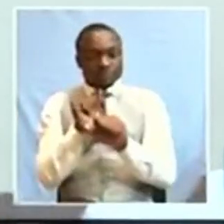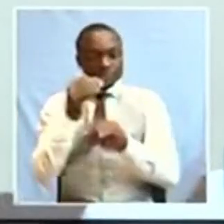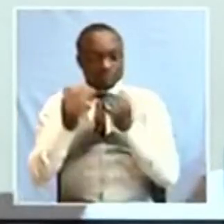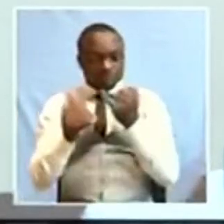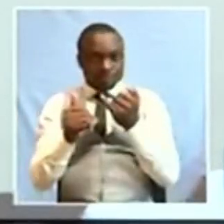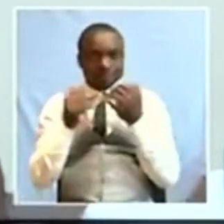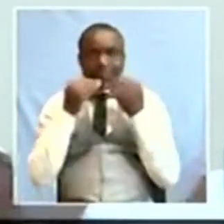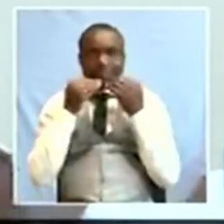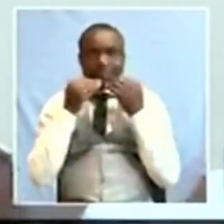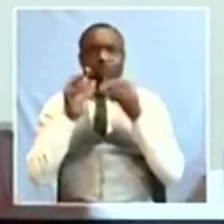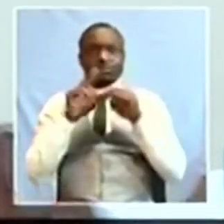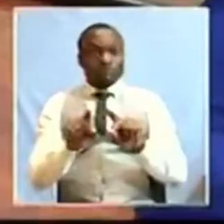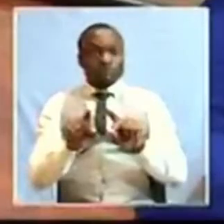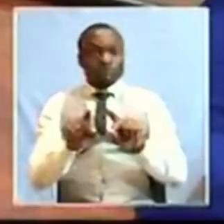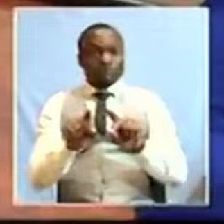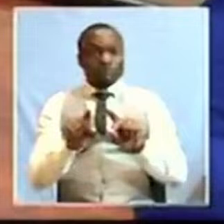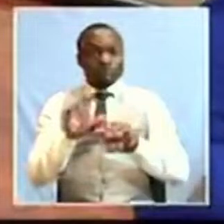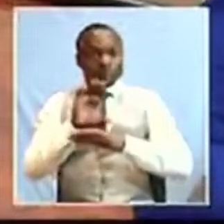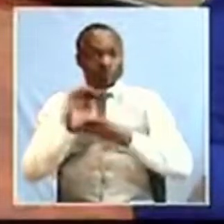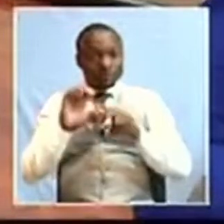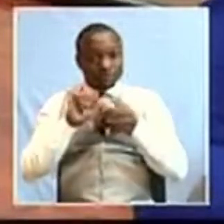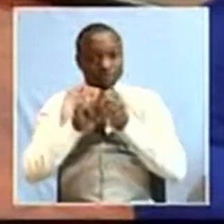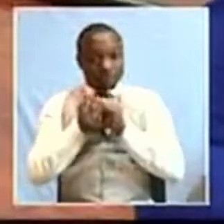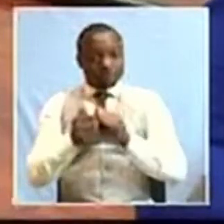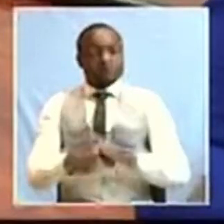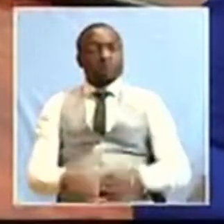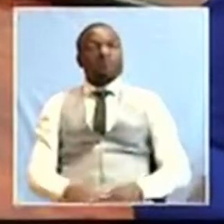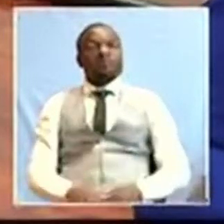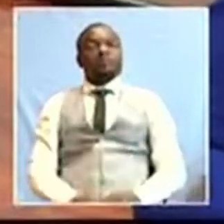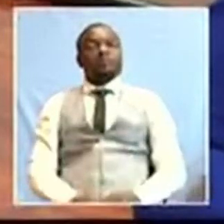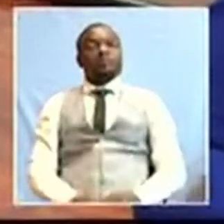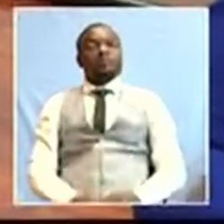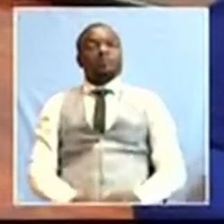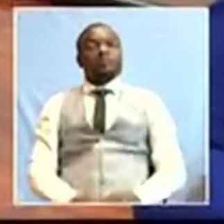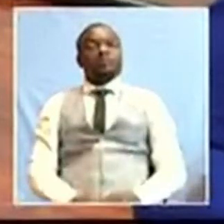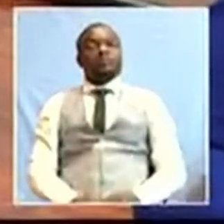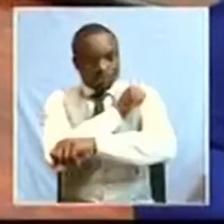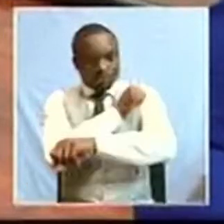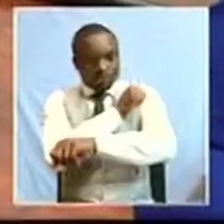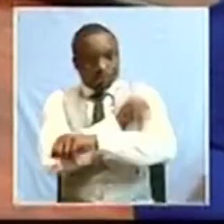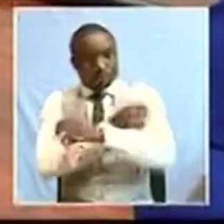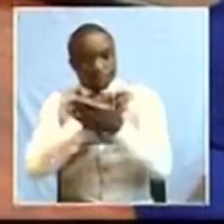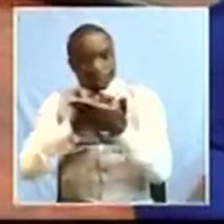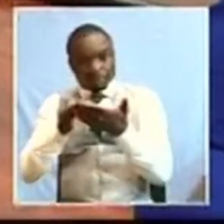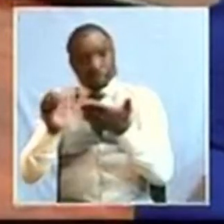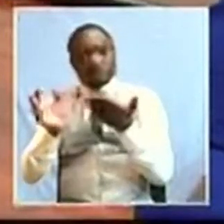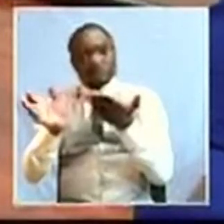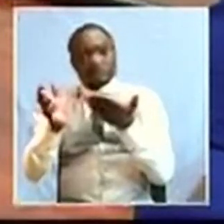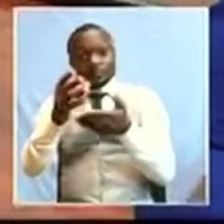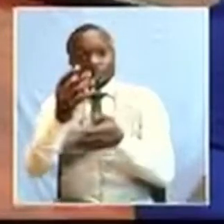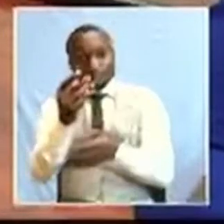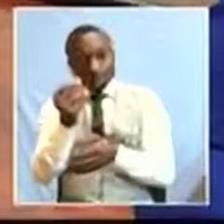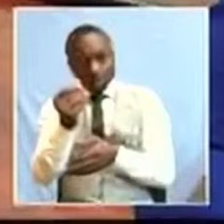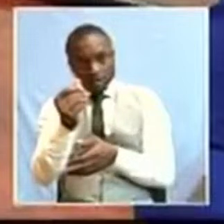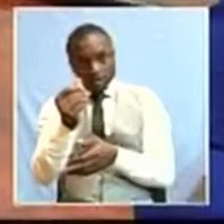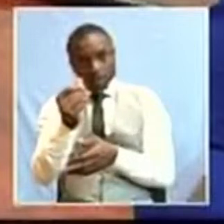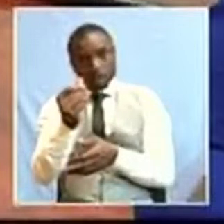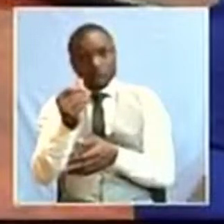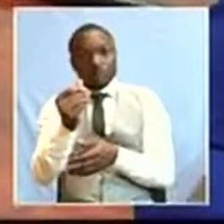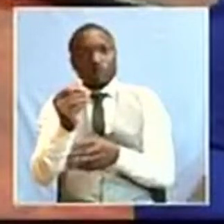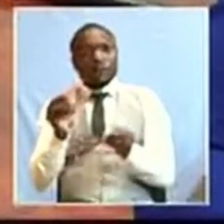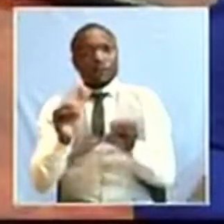Chair. Cause of query, Chair. The local authority failed to collect revenue in